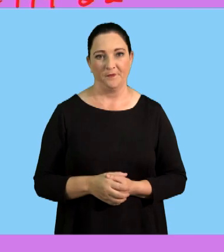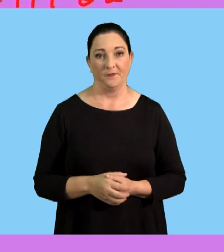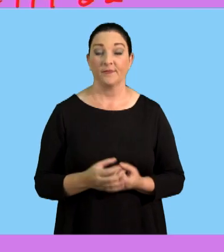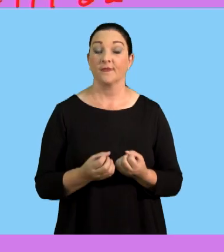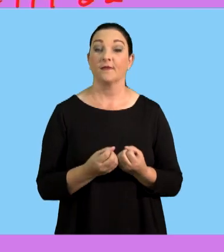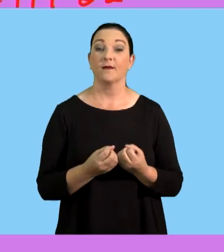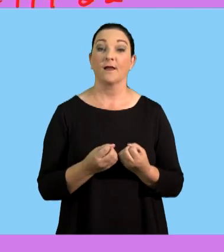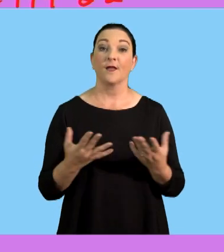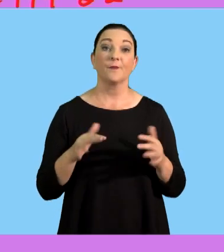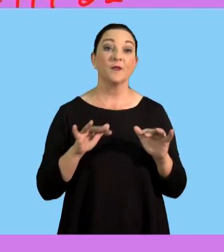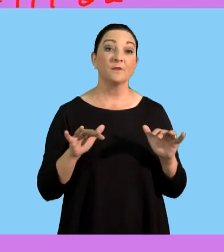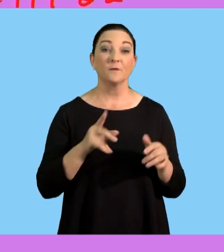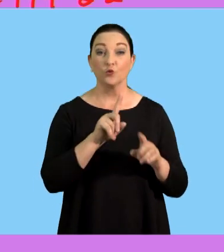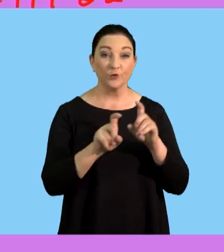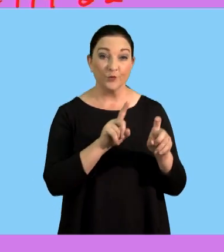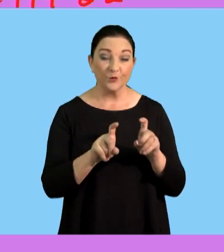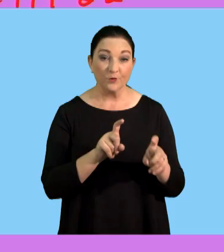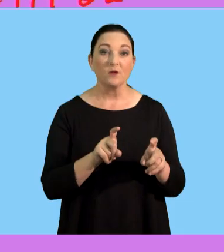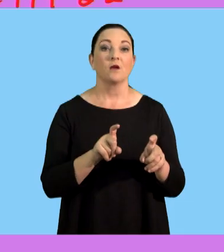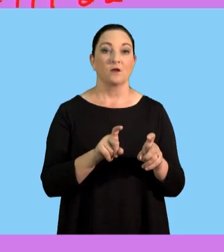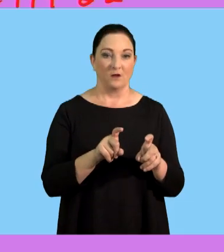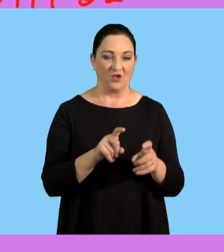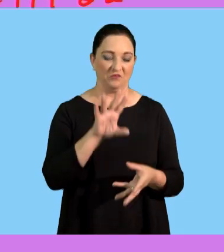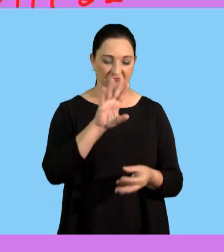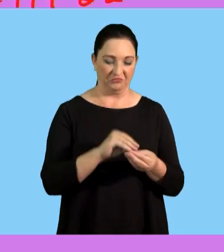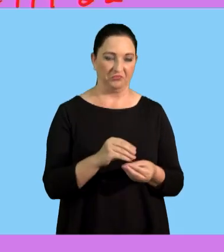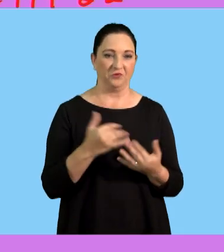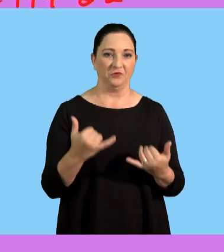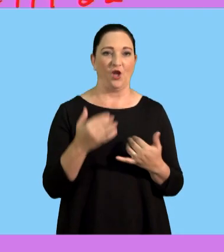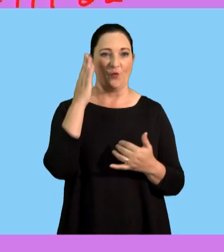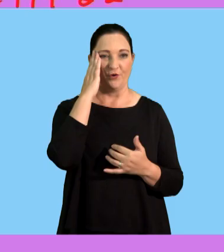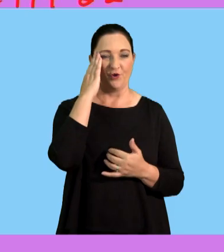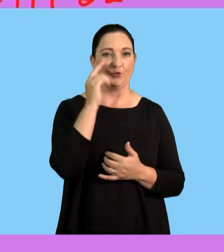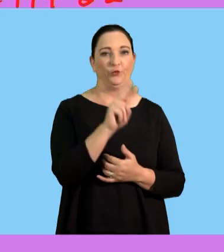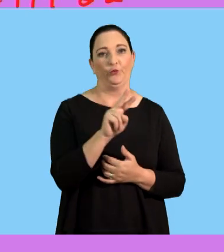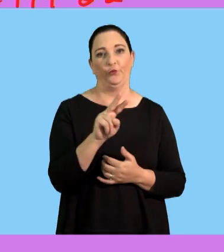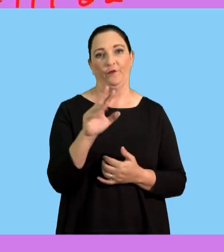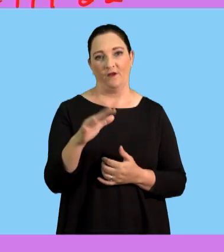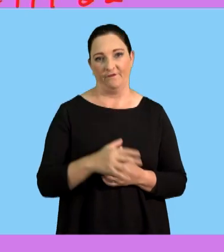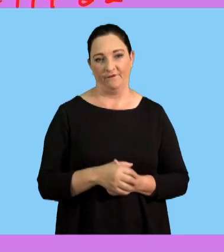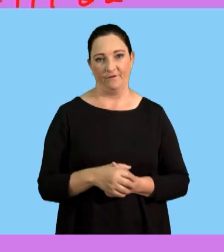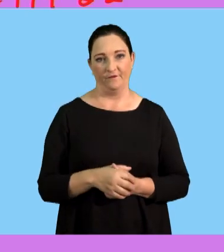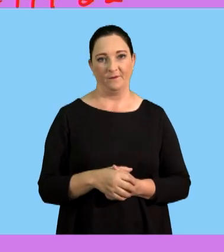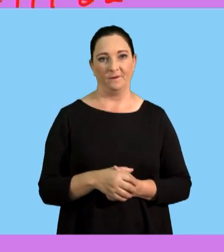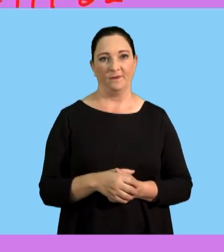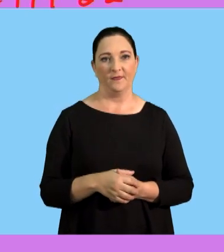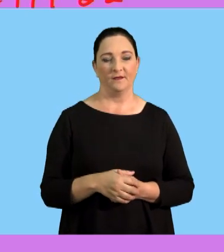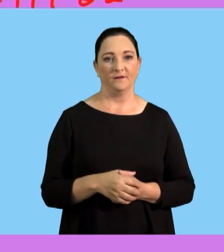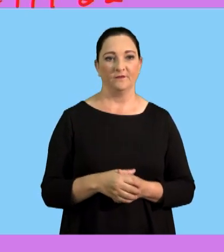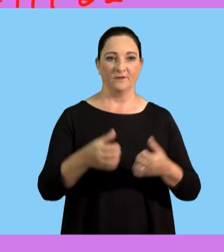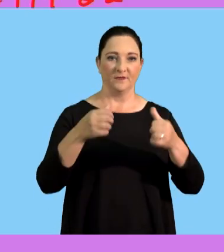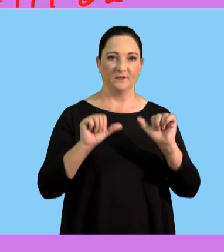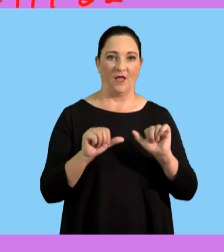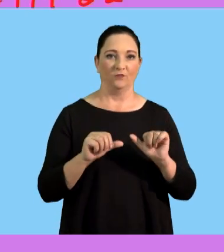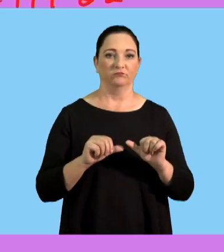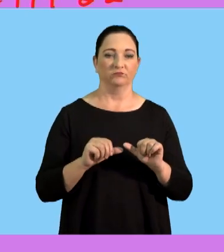225. Okay, so how many people were surveyed? We know that the total number of people will be 225.